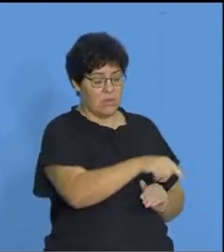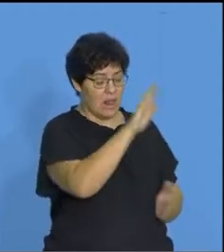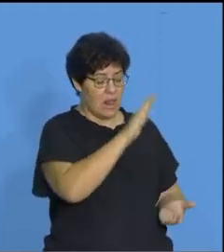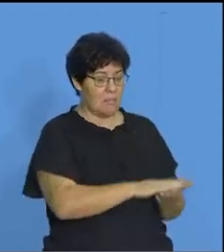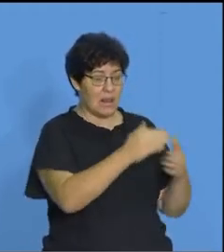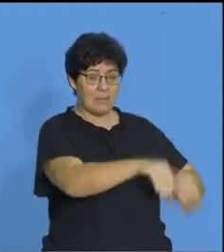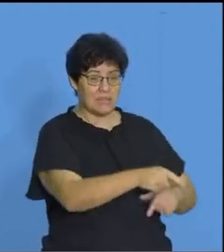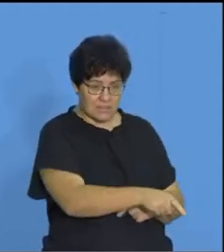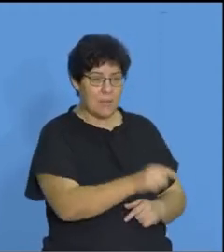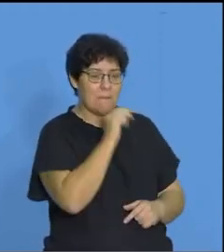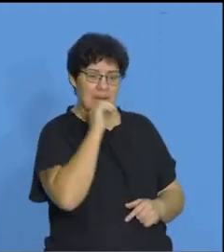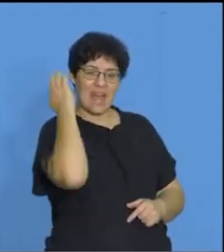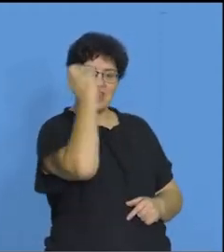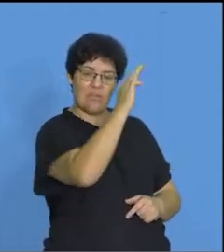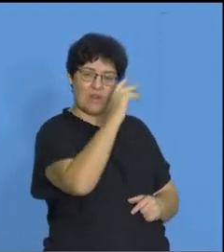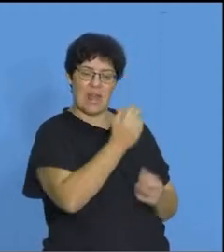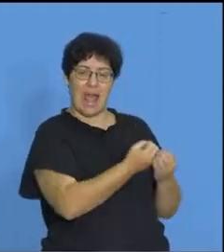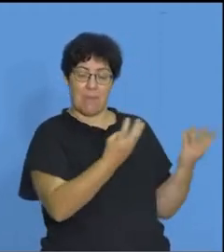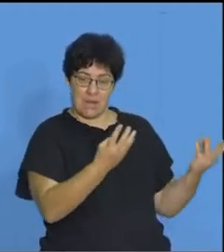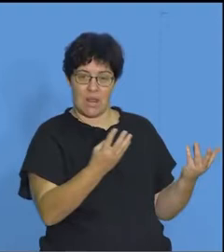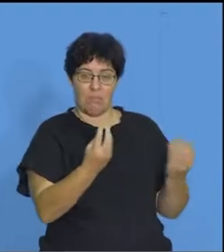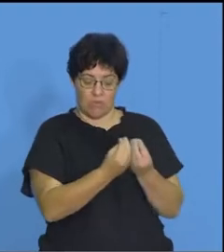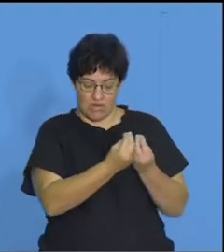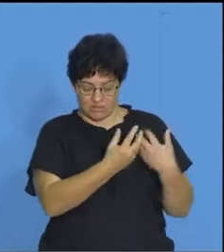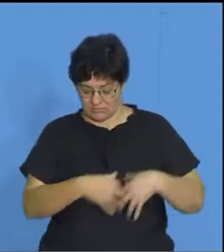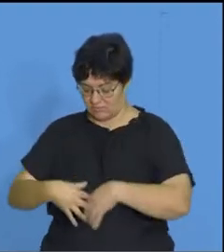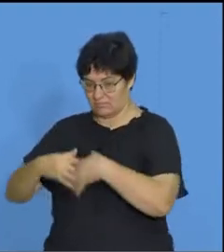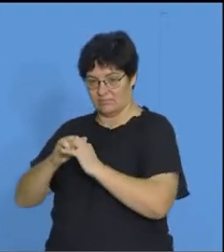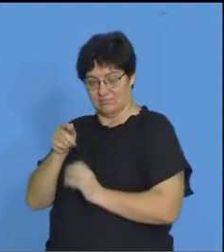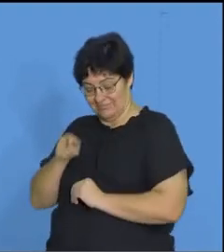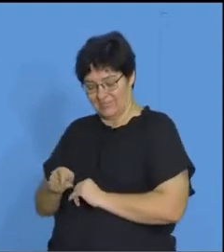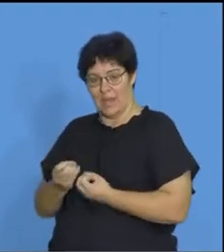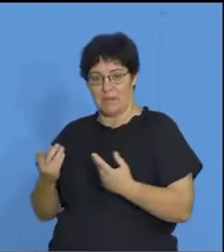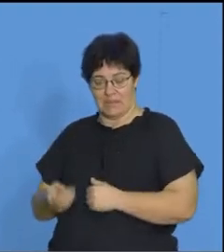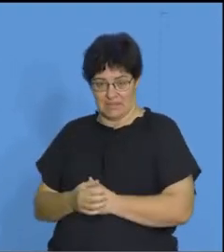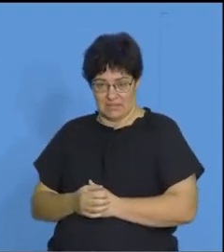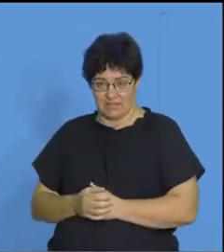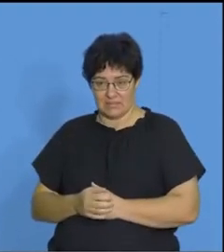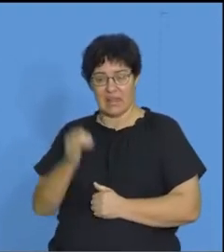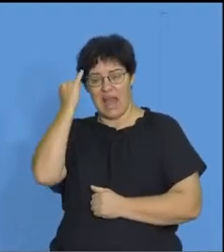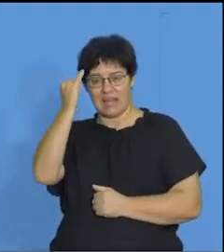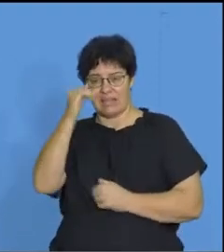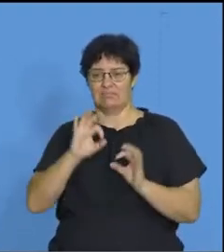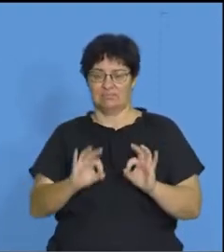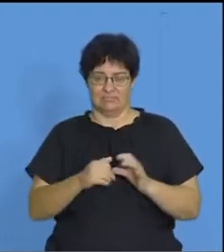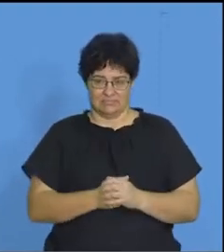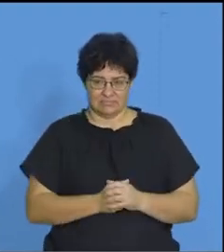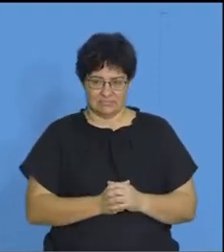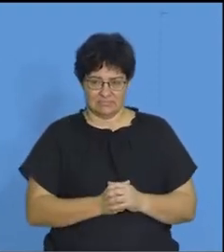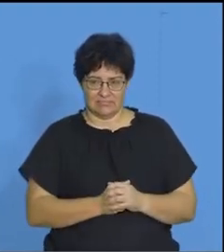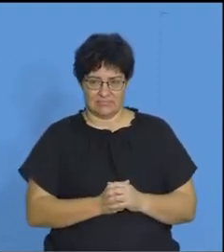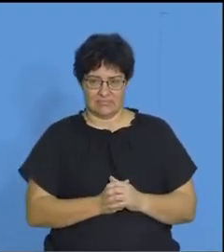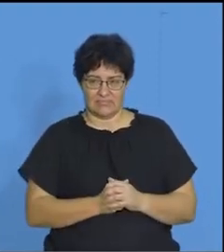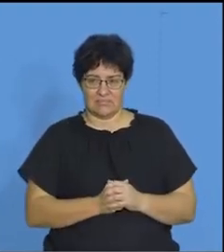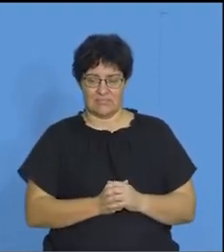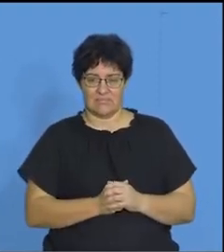used to determine the theoretical amount of the product formed. So that's the main idea in as far as the